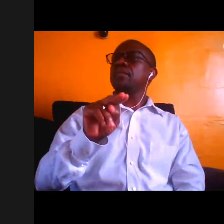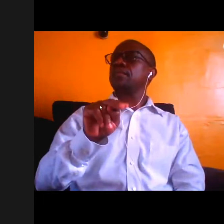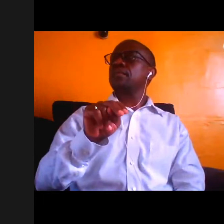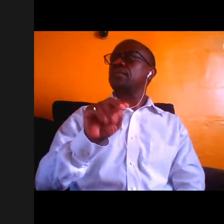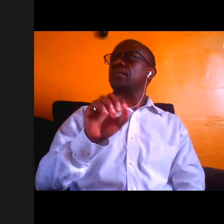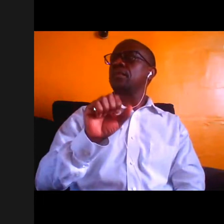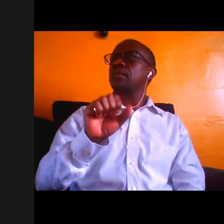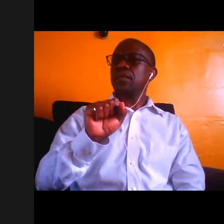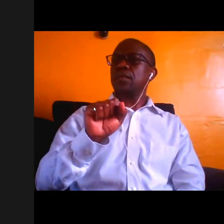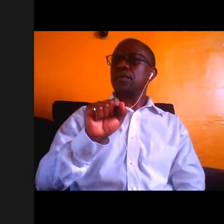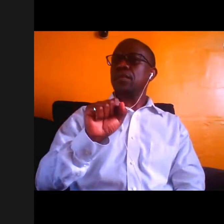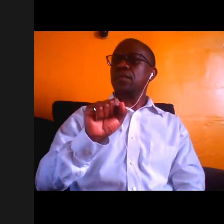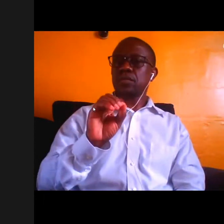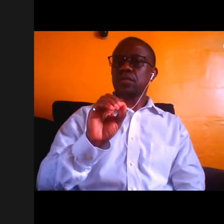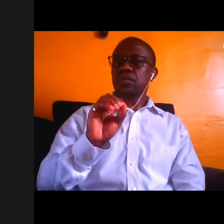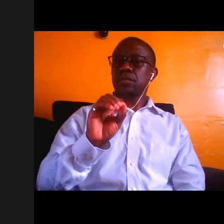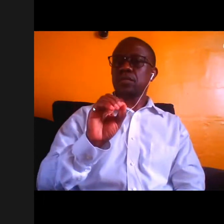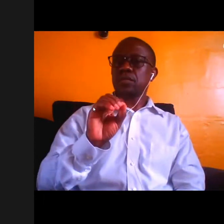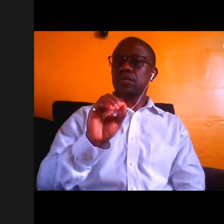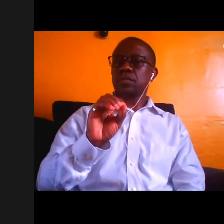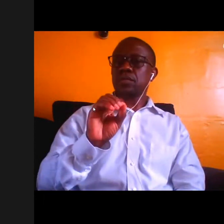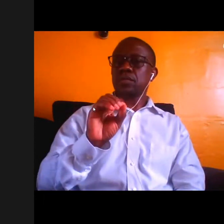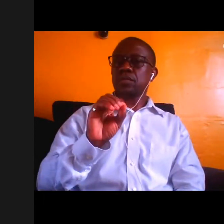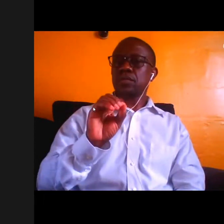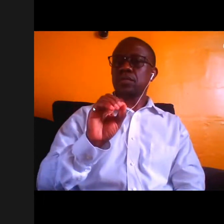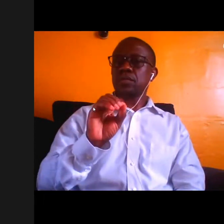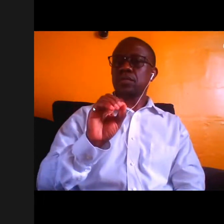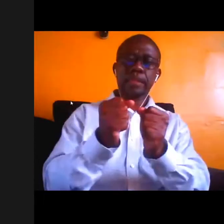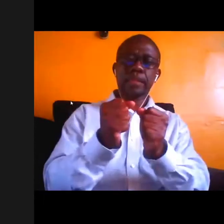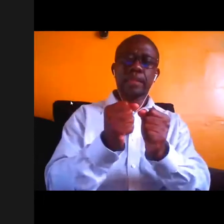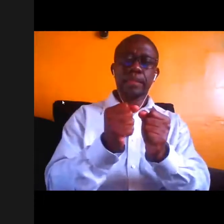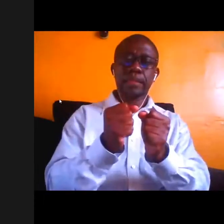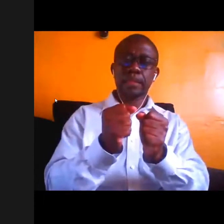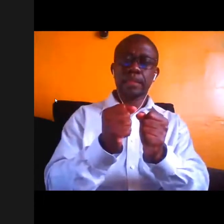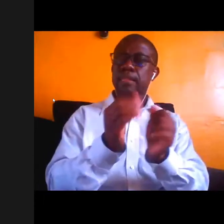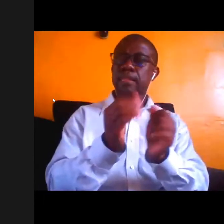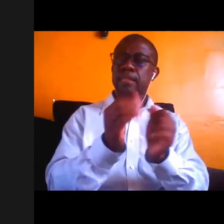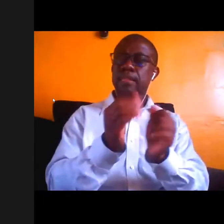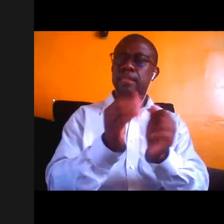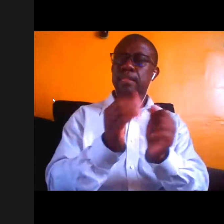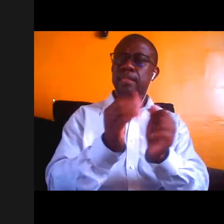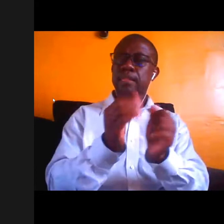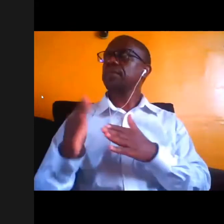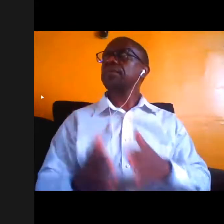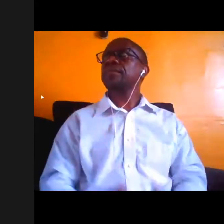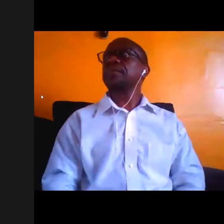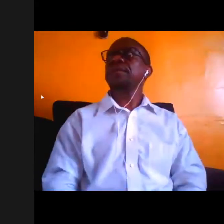Just taking us through the strategic direction for the forum.